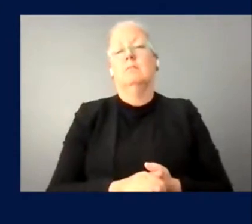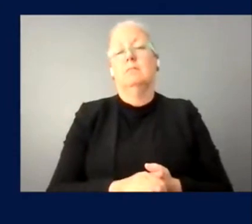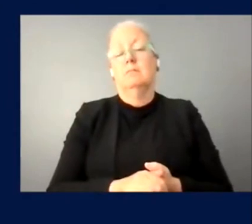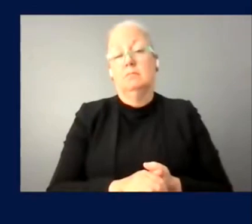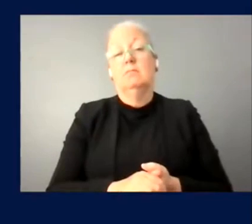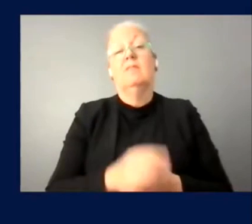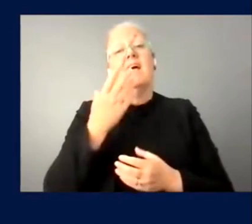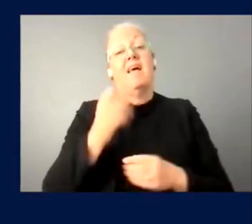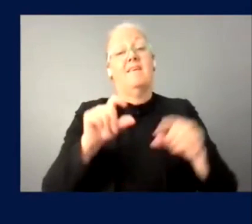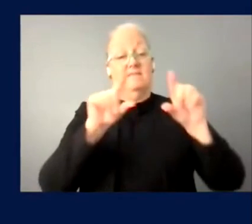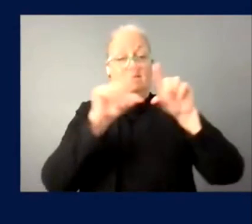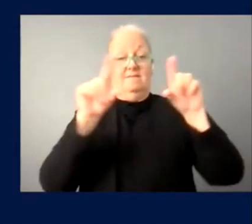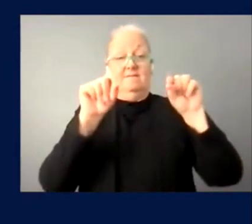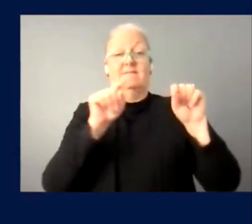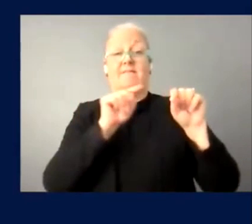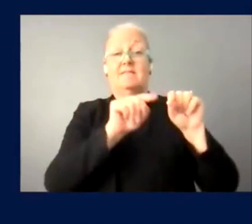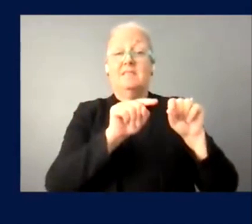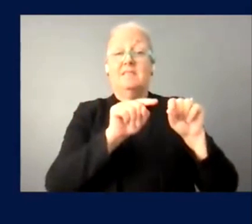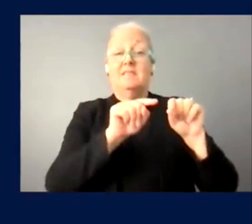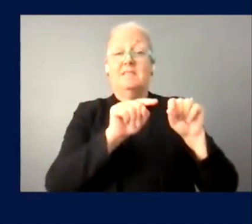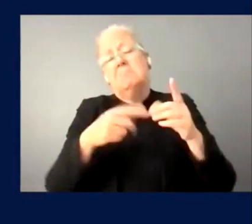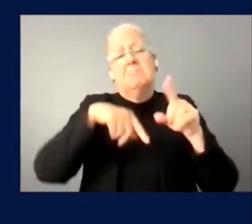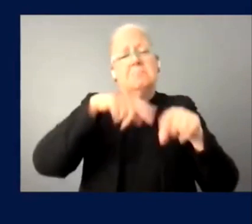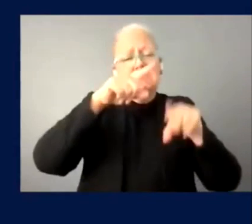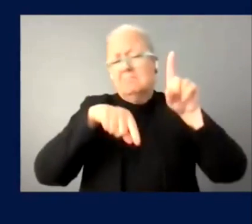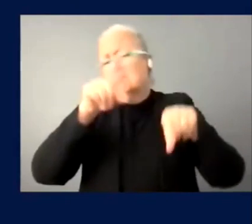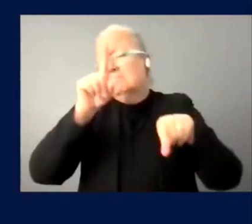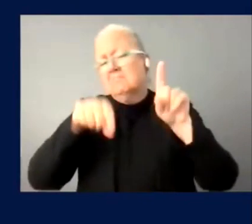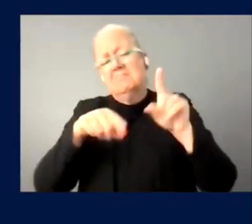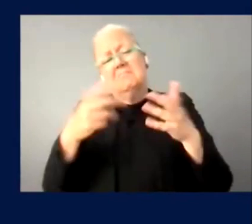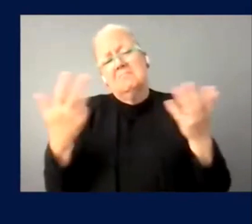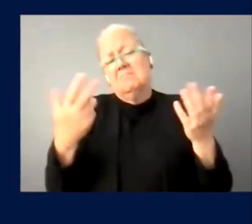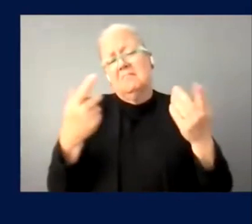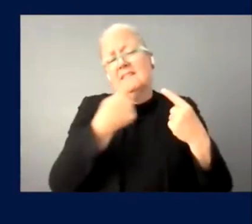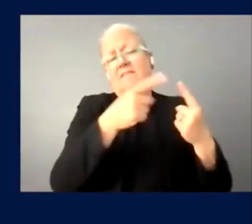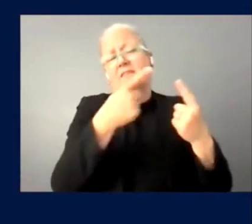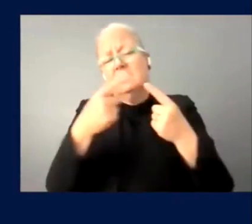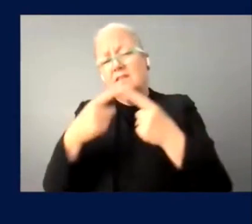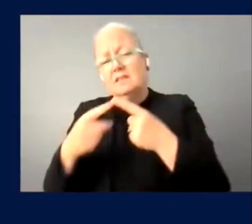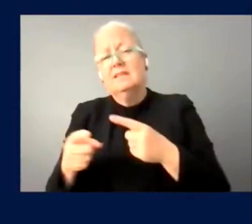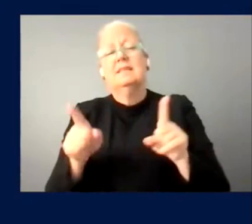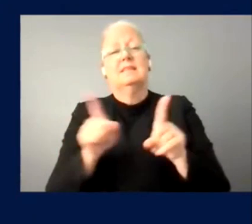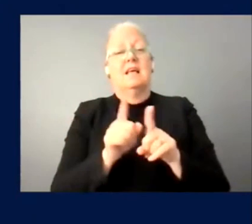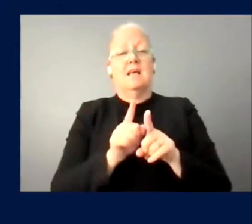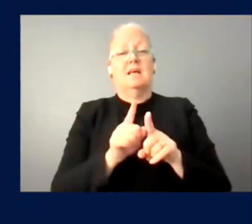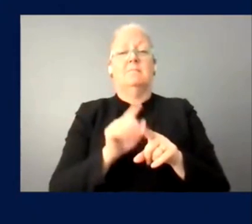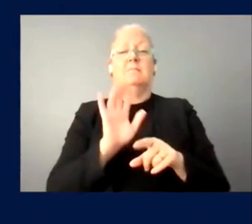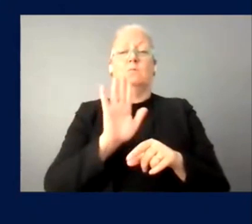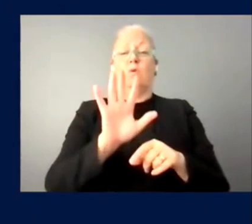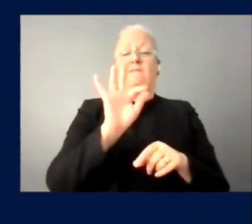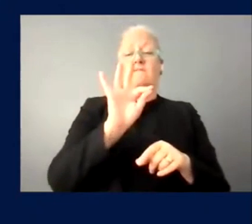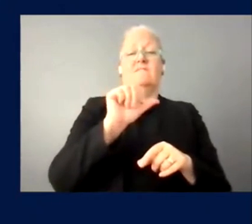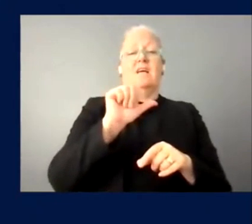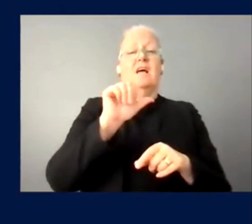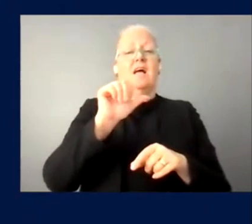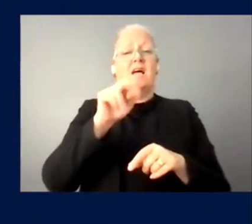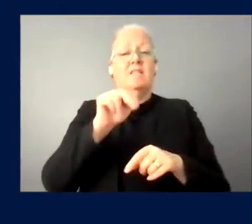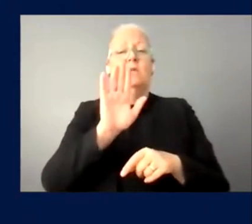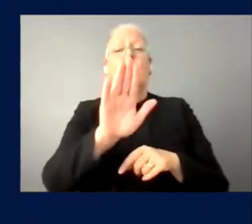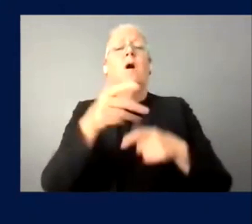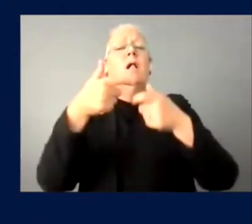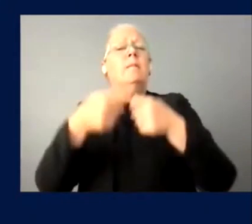really range and depends on what's most suitable for the fans at your club to what you should perhaps think about